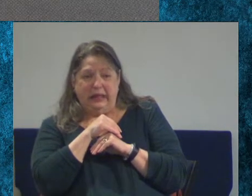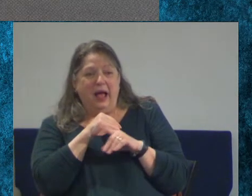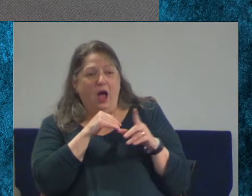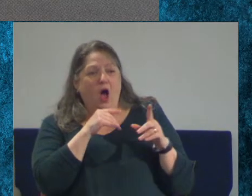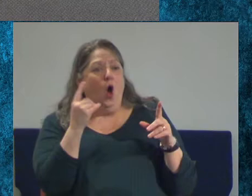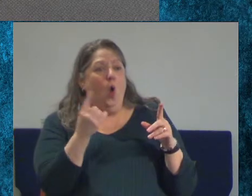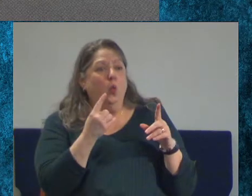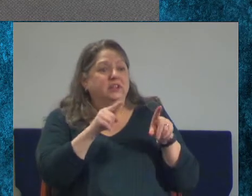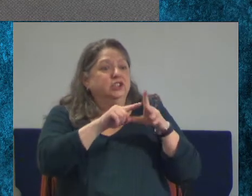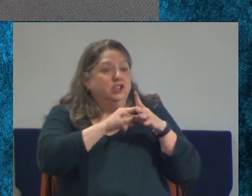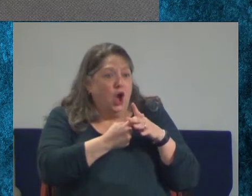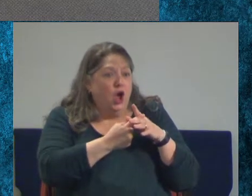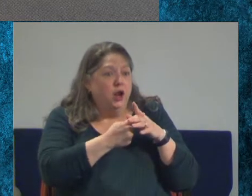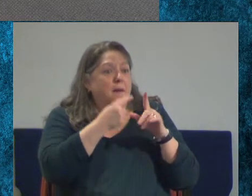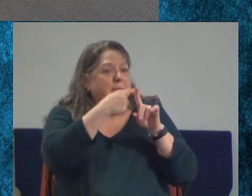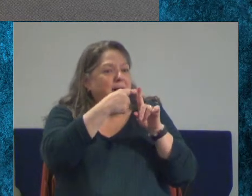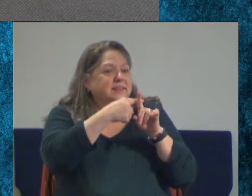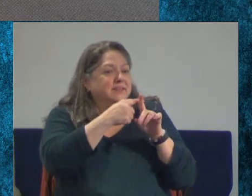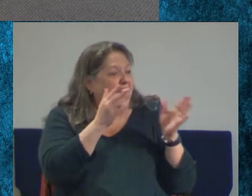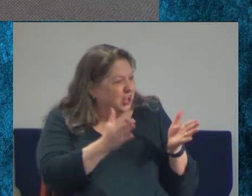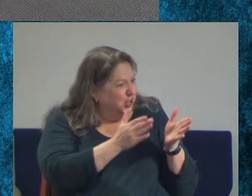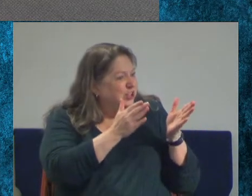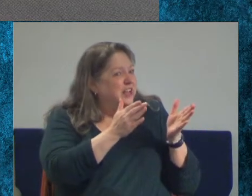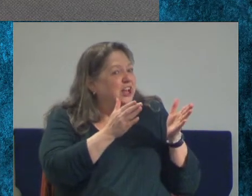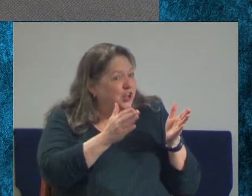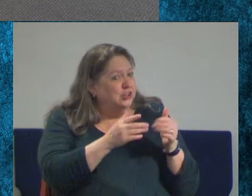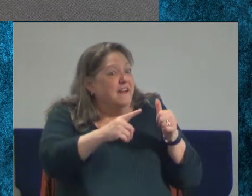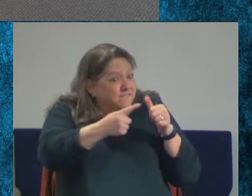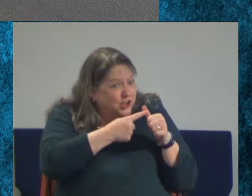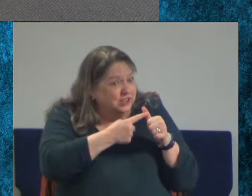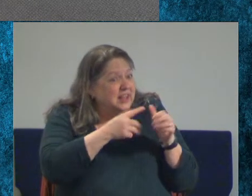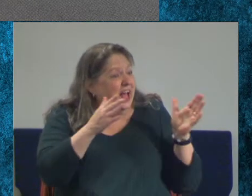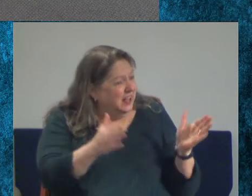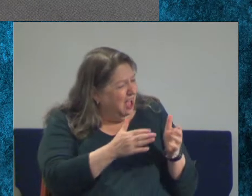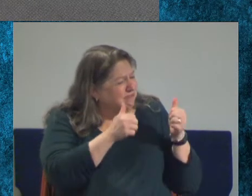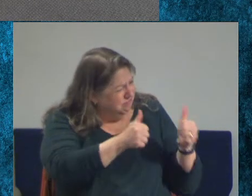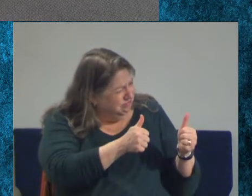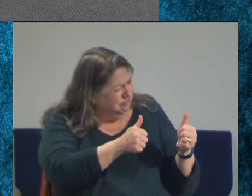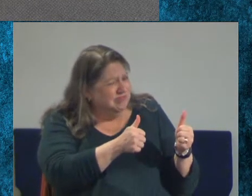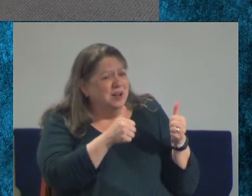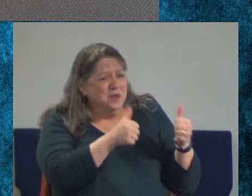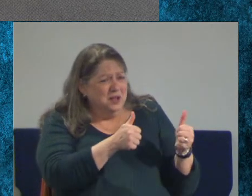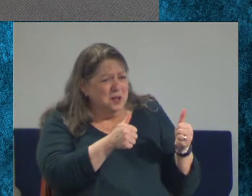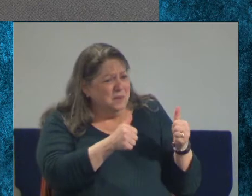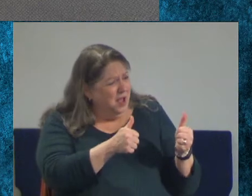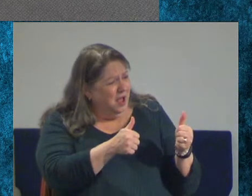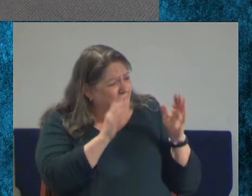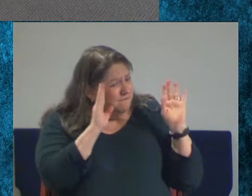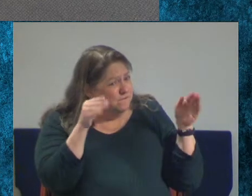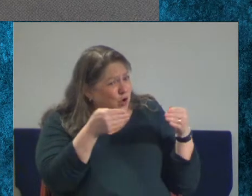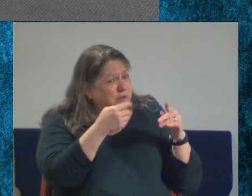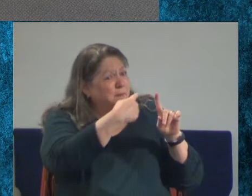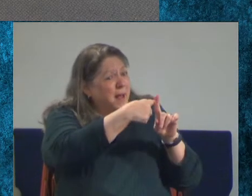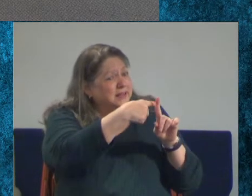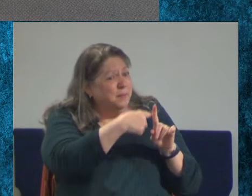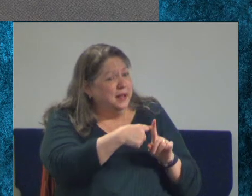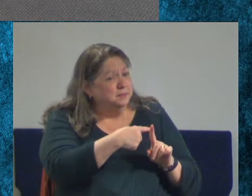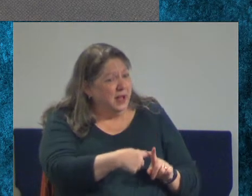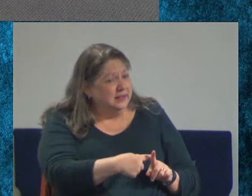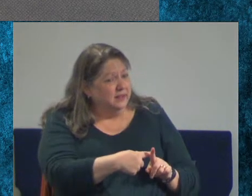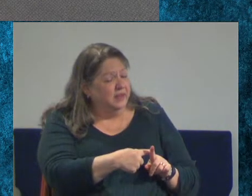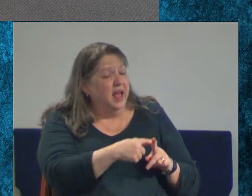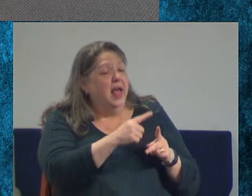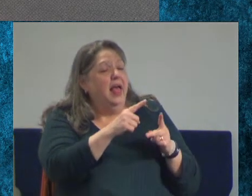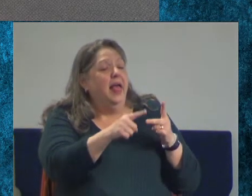always encourage people. Encourage them on their goodness, on the good things. Focus on the positive things. And then